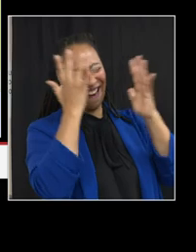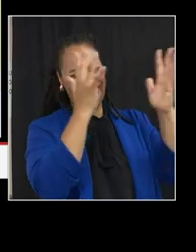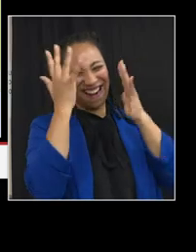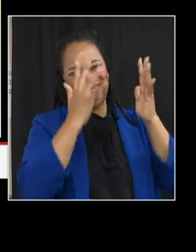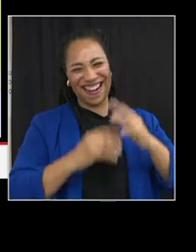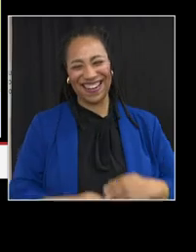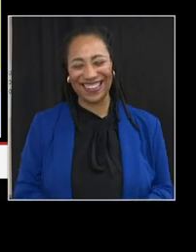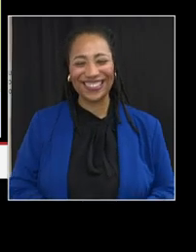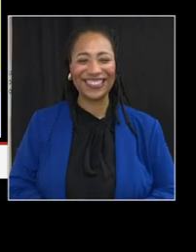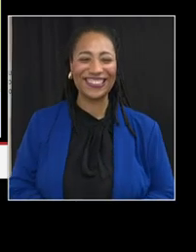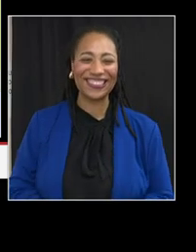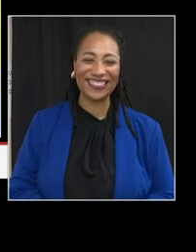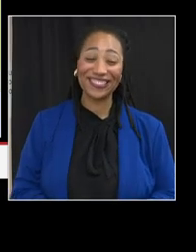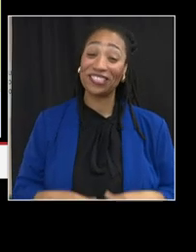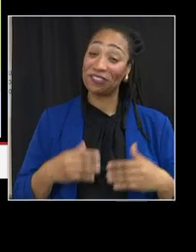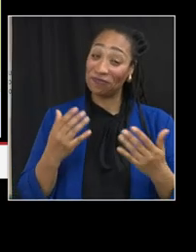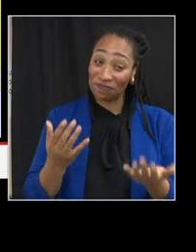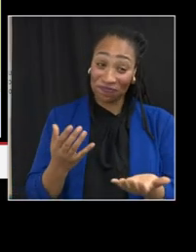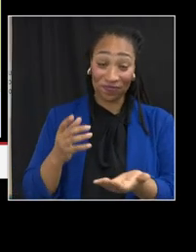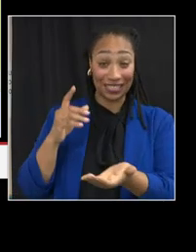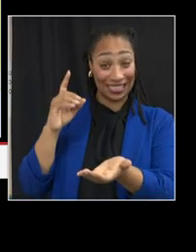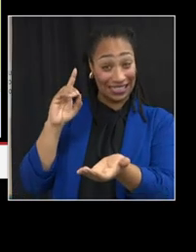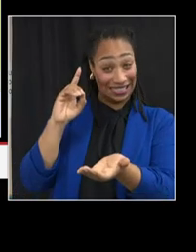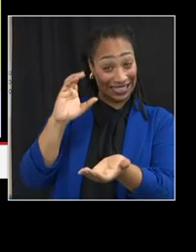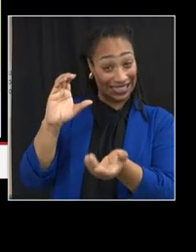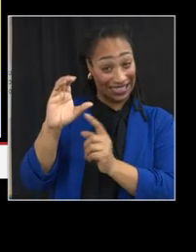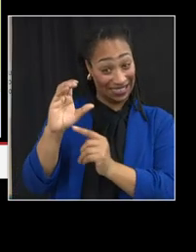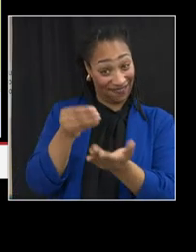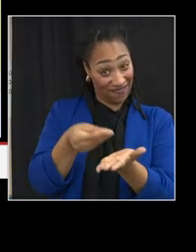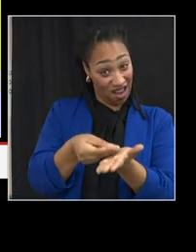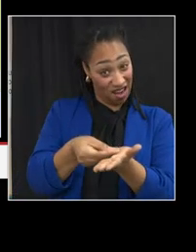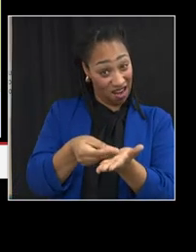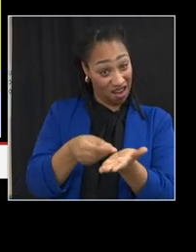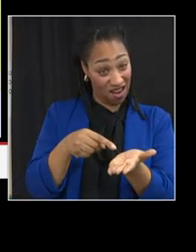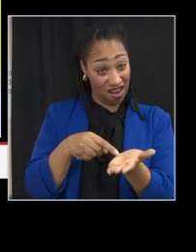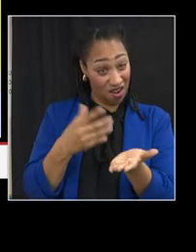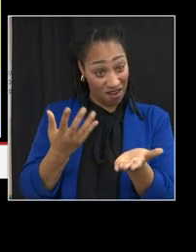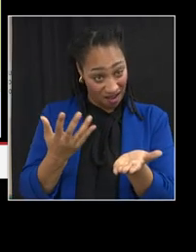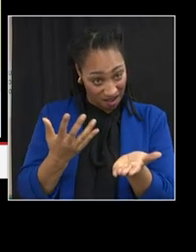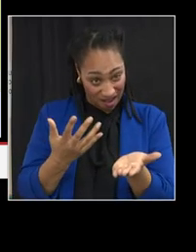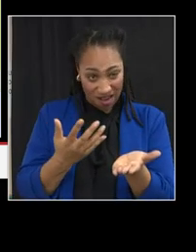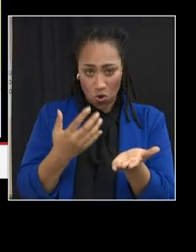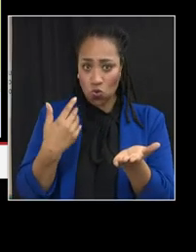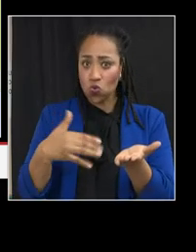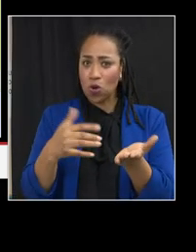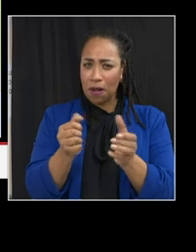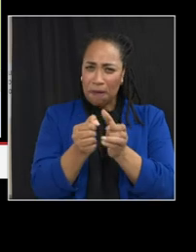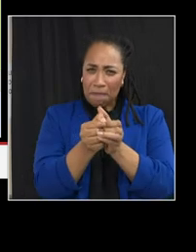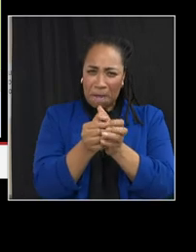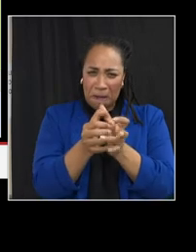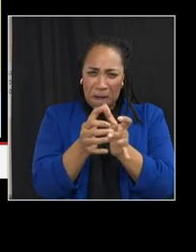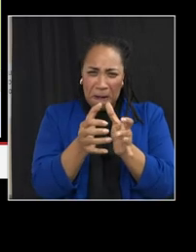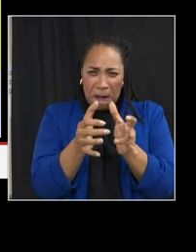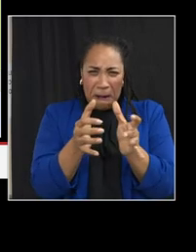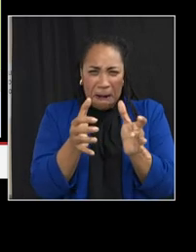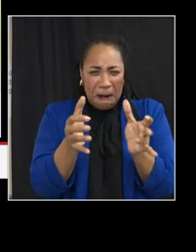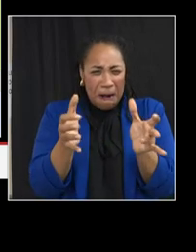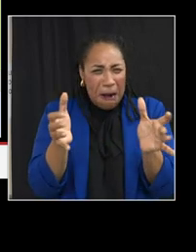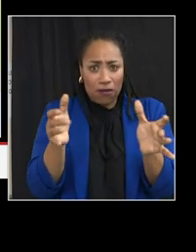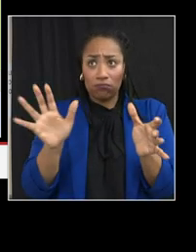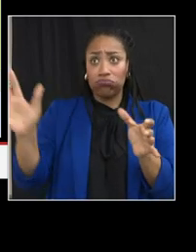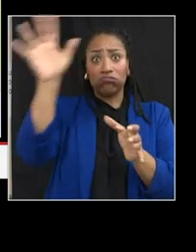So Washington, D.C., here are some facts, is growing faster than all states in the